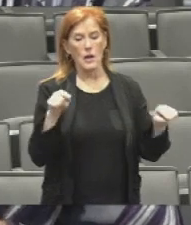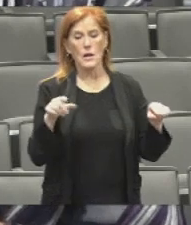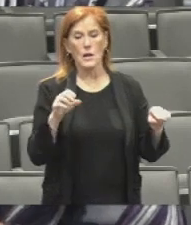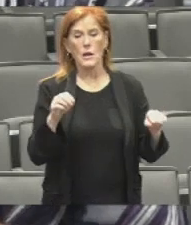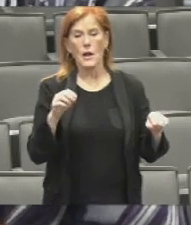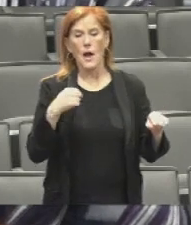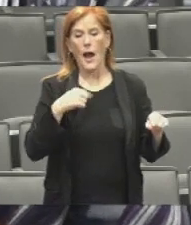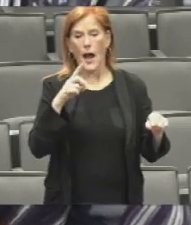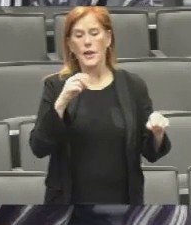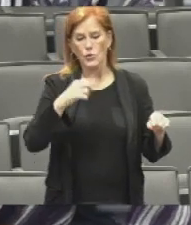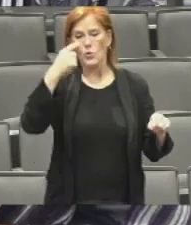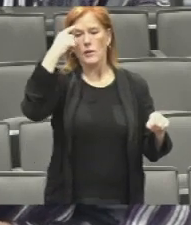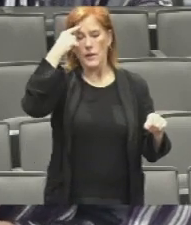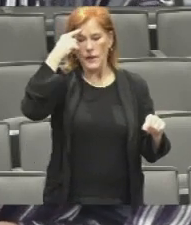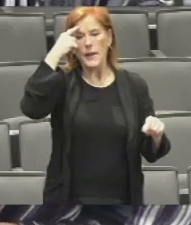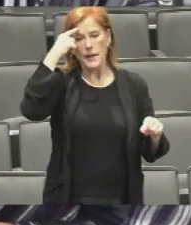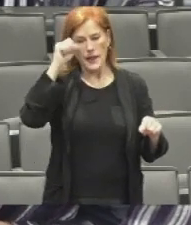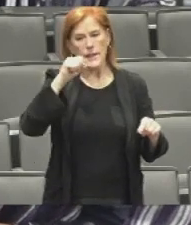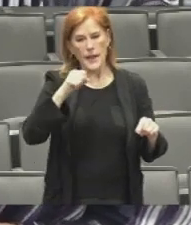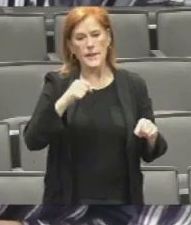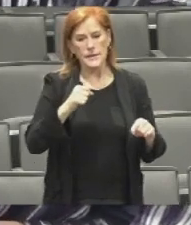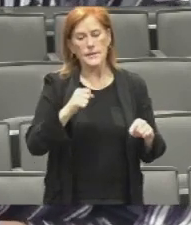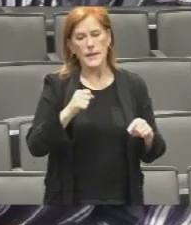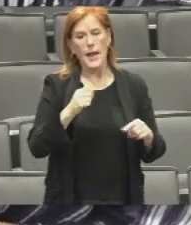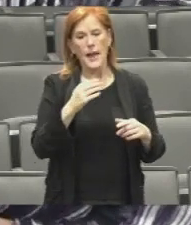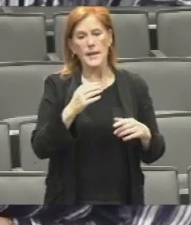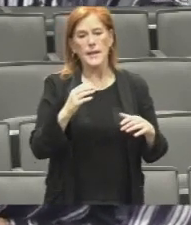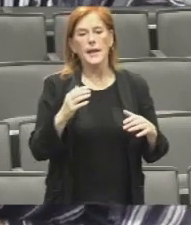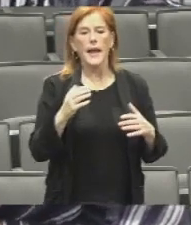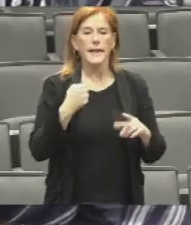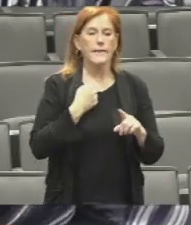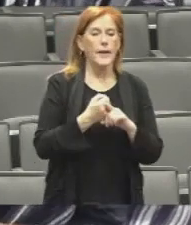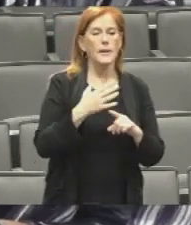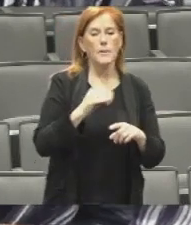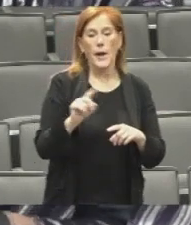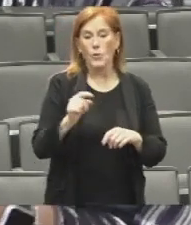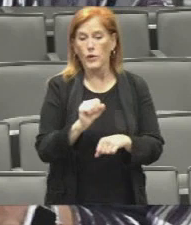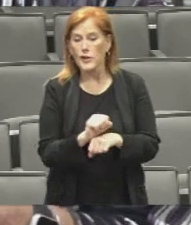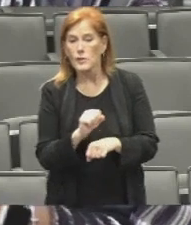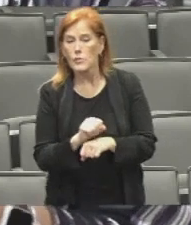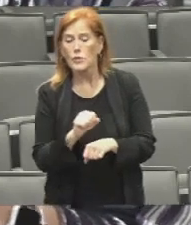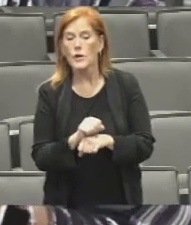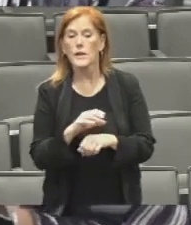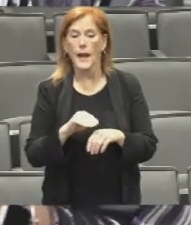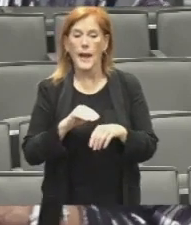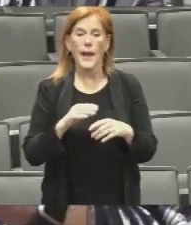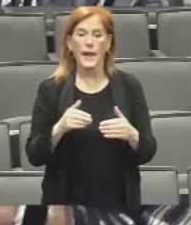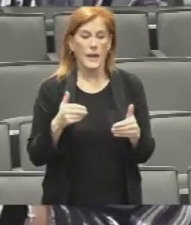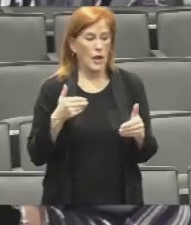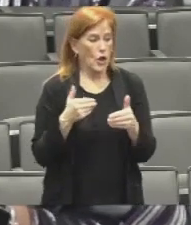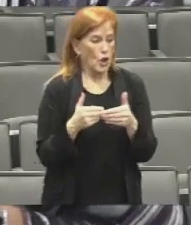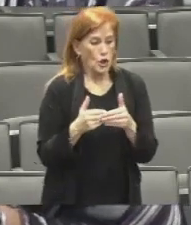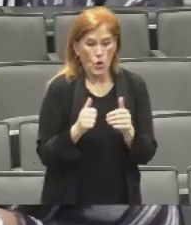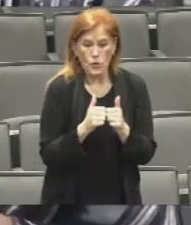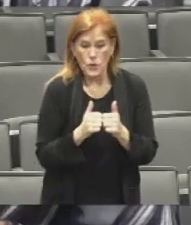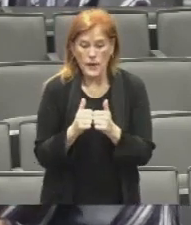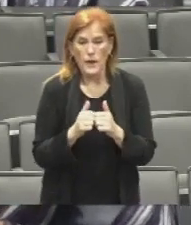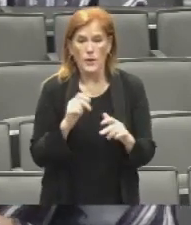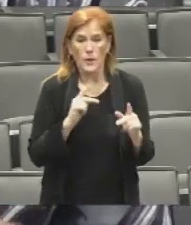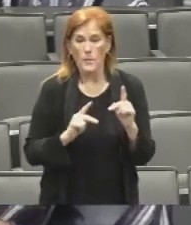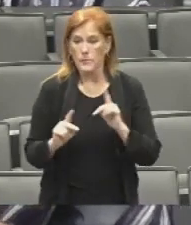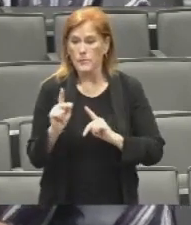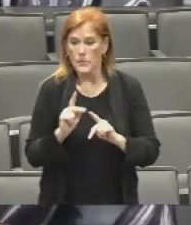do think it has to do some with the workplace and the outbreaks that are occurring in close quarter, where people